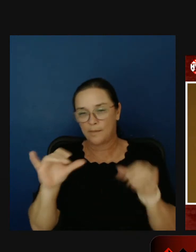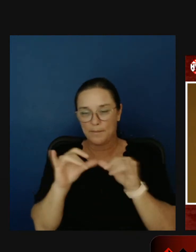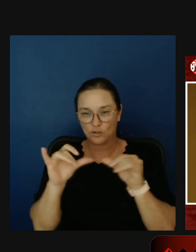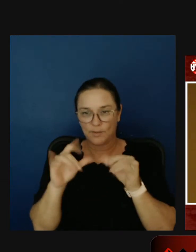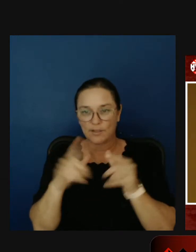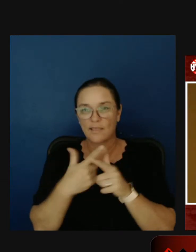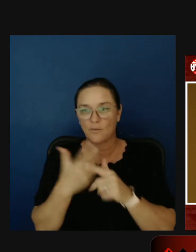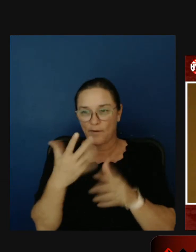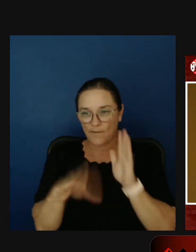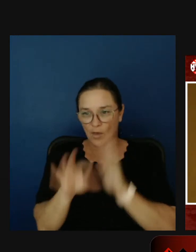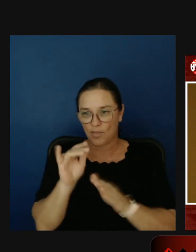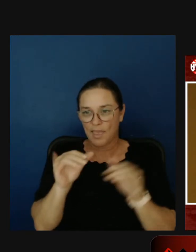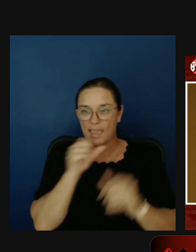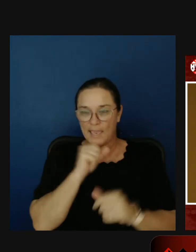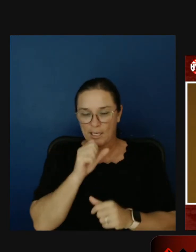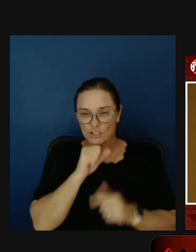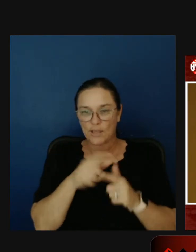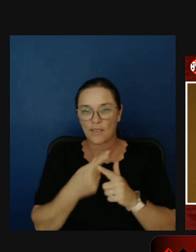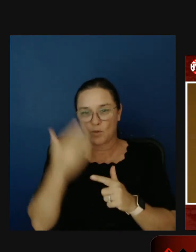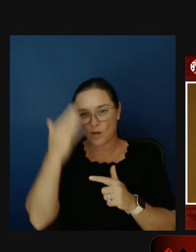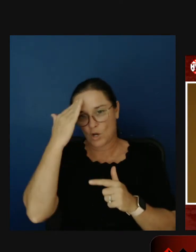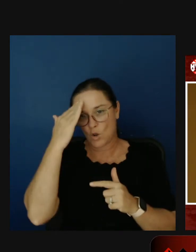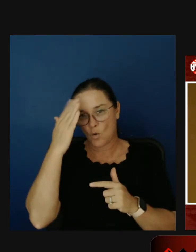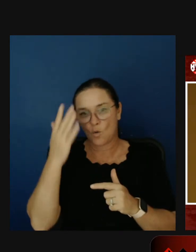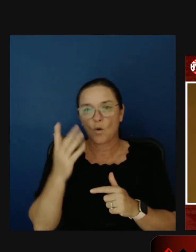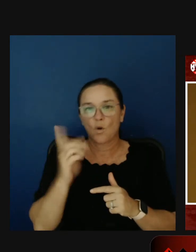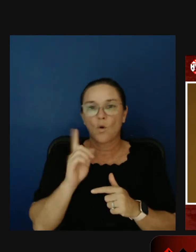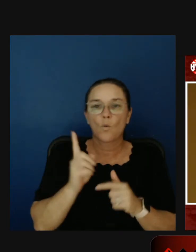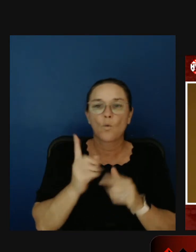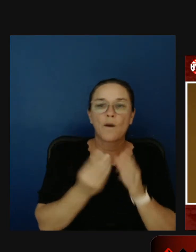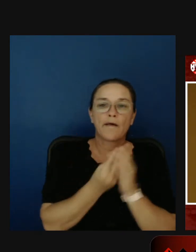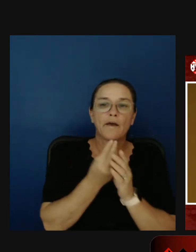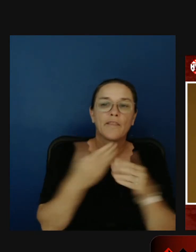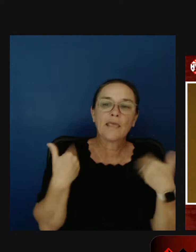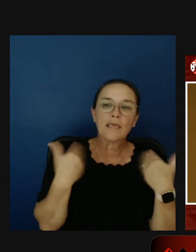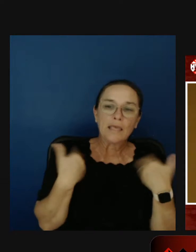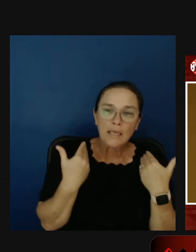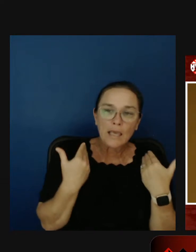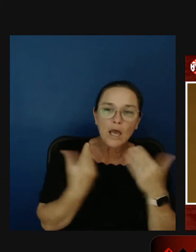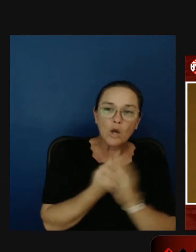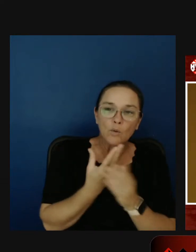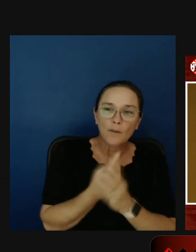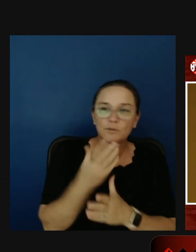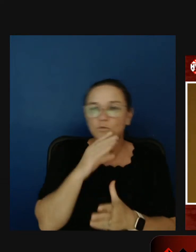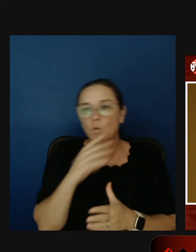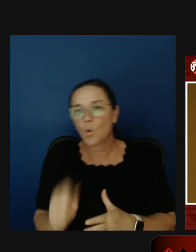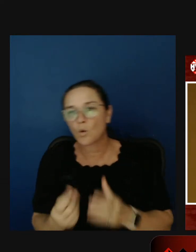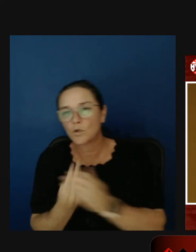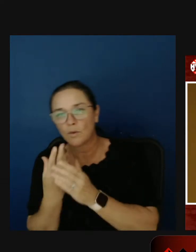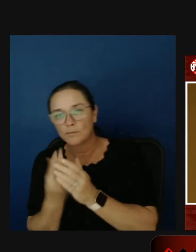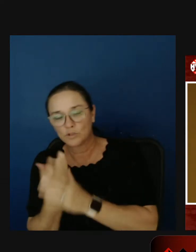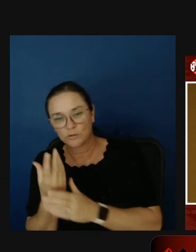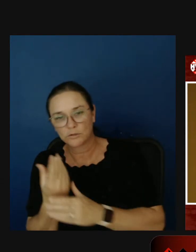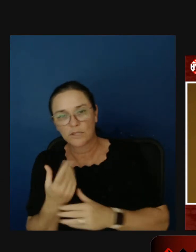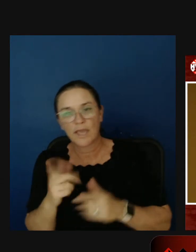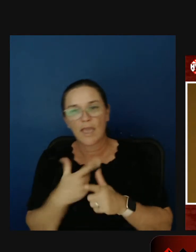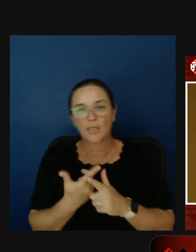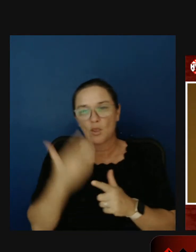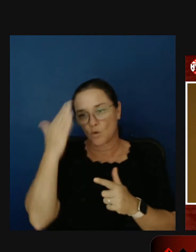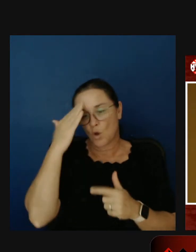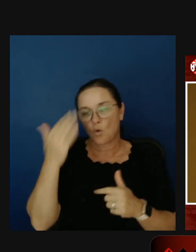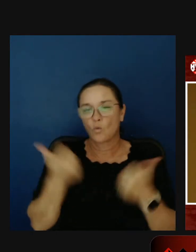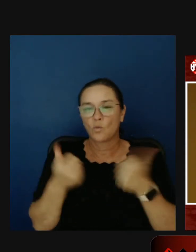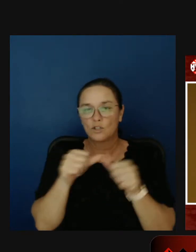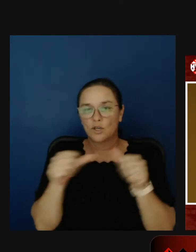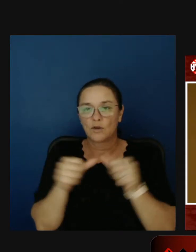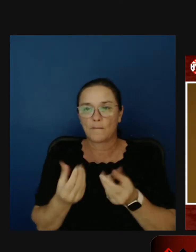age. And that way we know, where the young eruptions have occurred, where the old eruptions have occurred, and you can kind of get a sense what might be more hazardous to